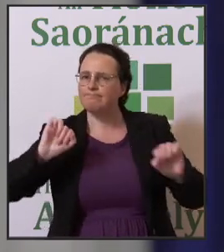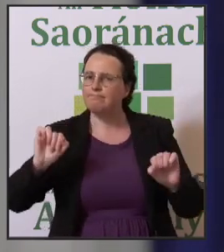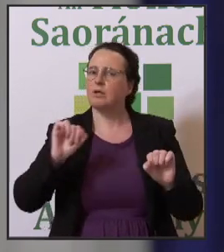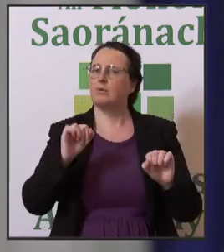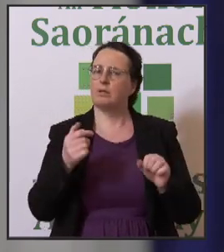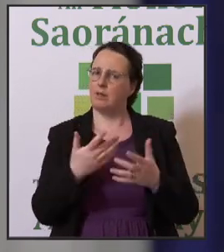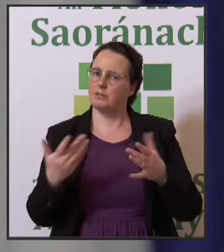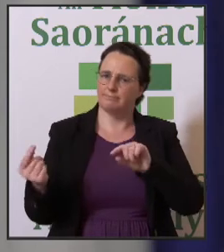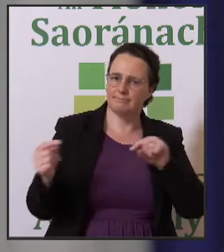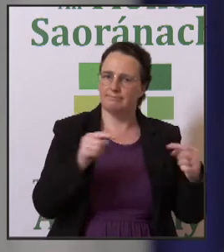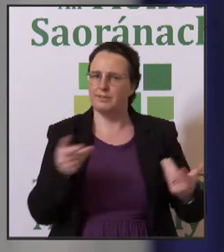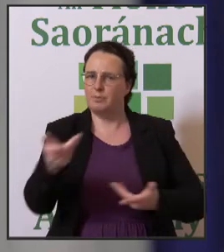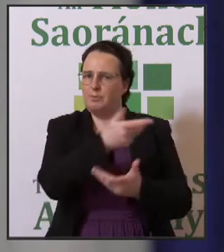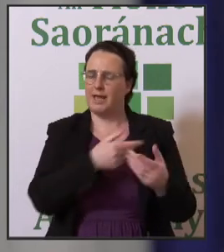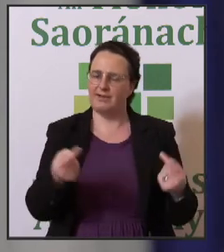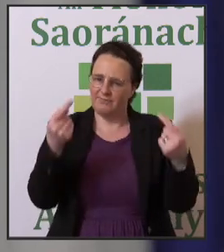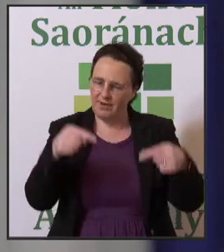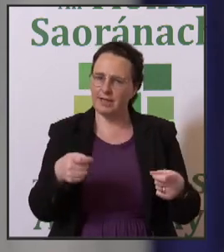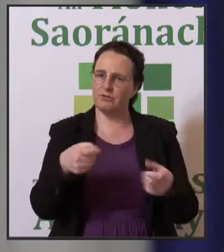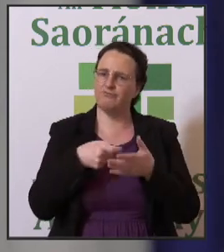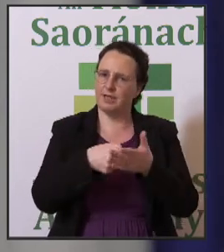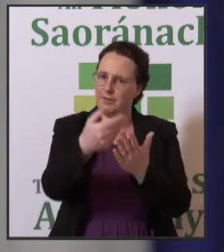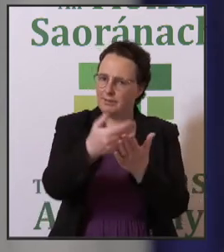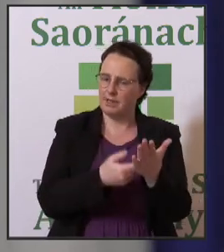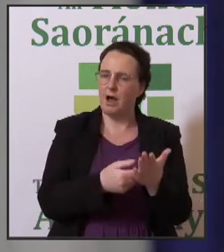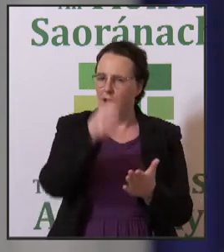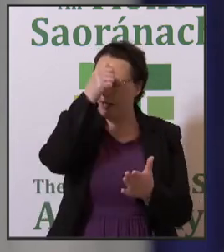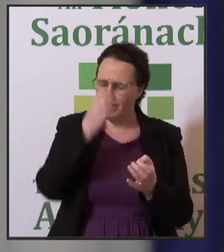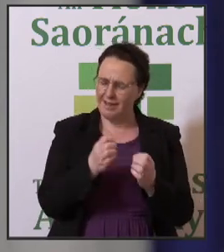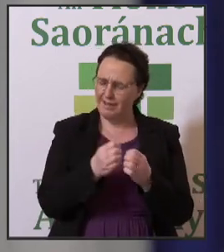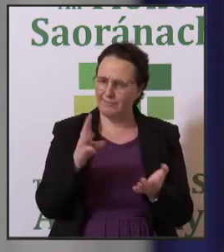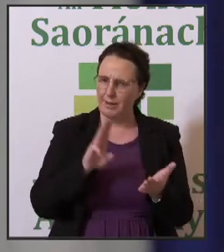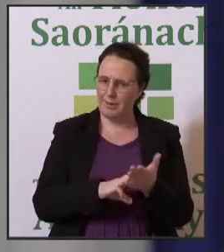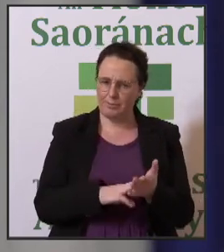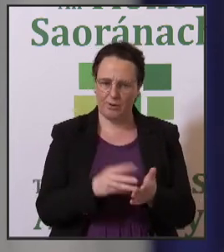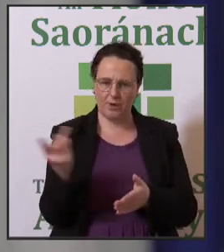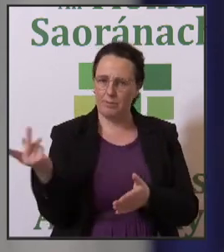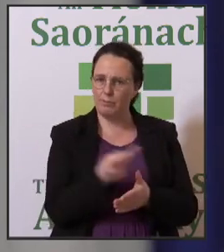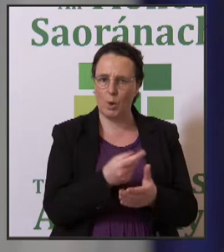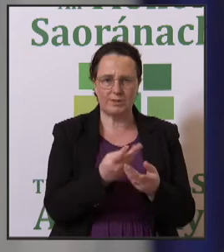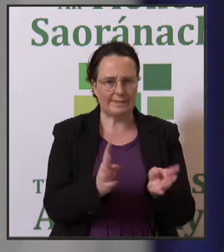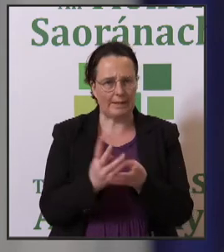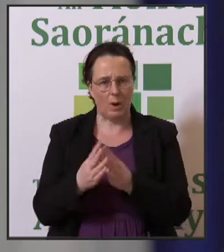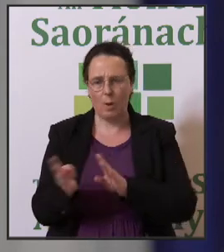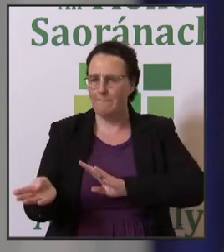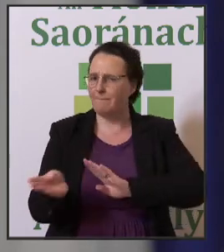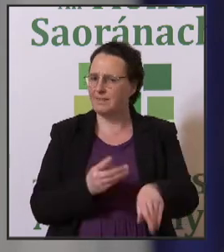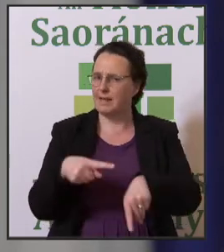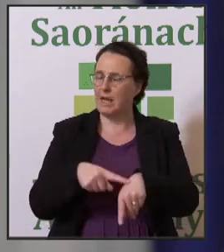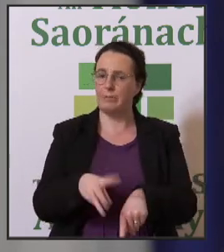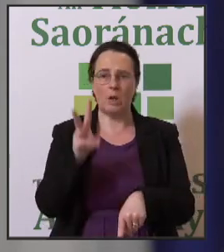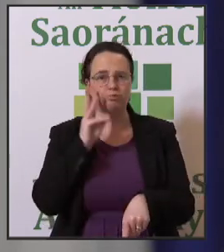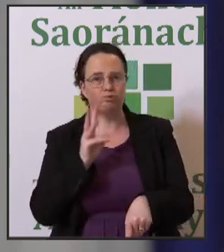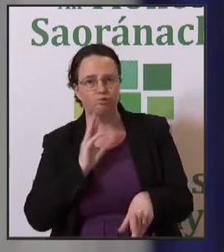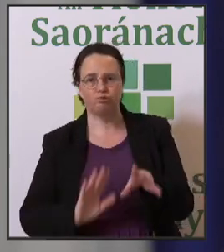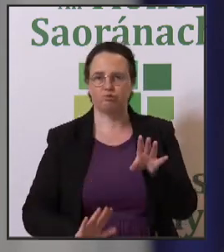recommendations. I know every one of the members of these two assemblies have busy lives, and yet you have agreed